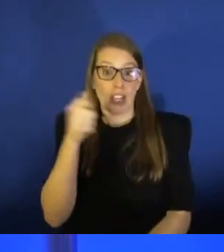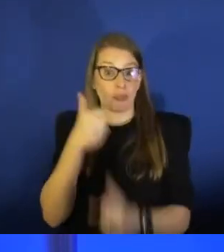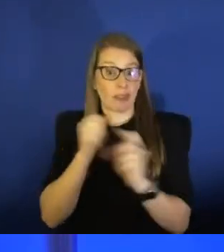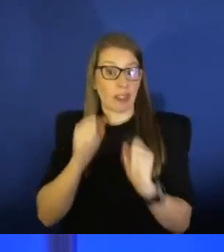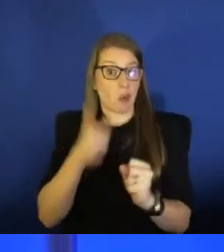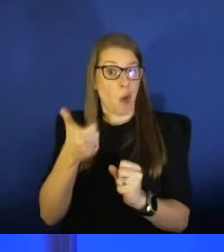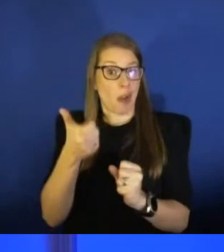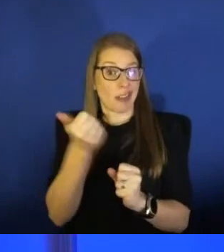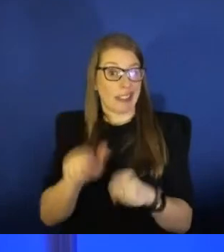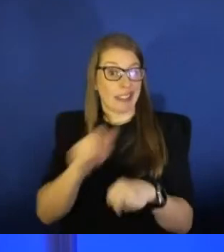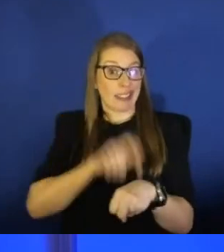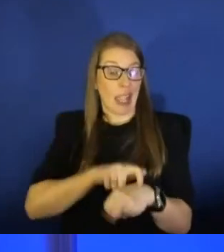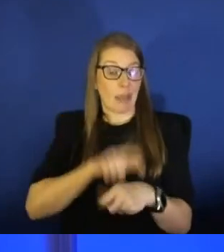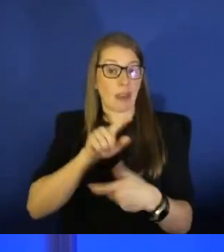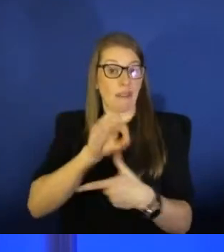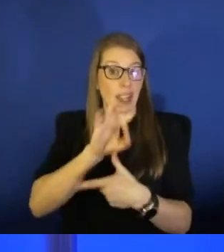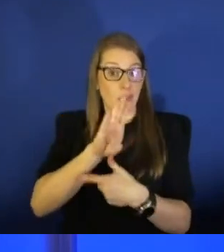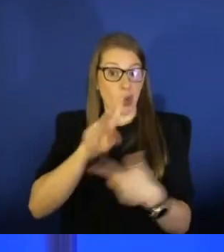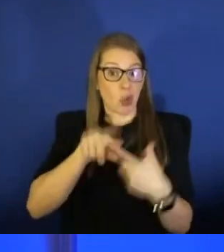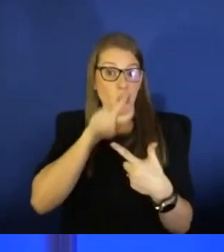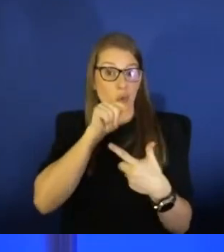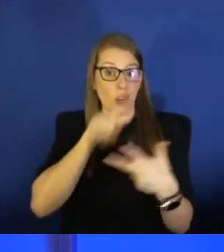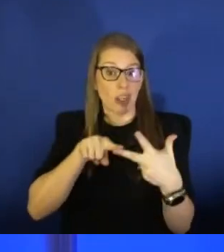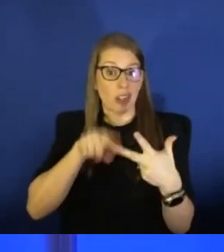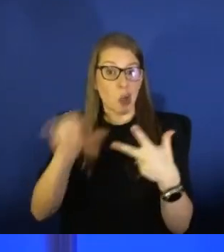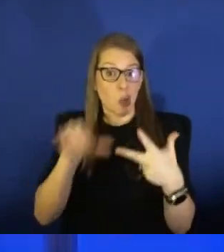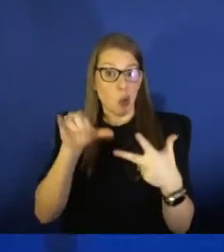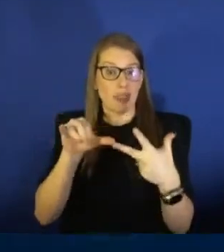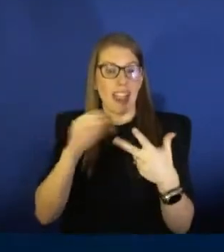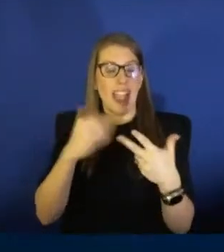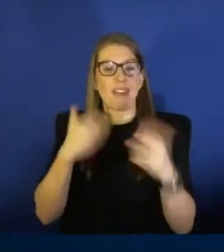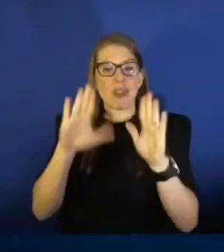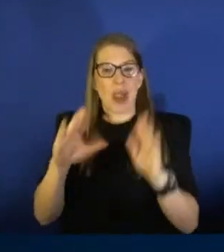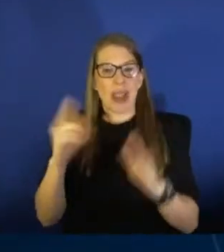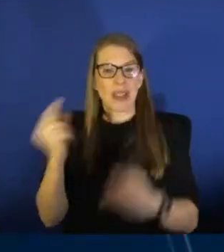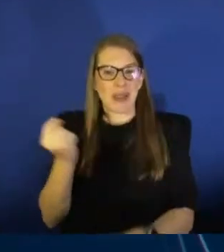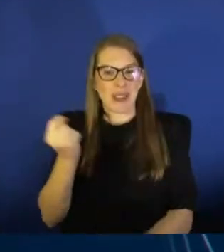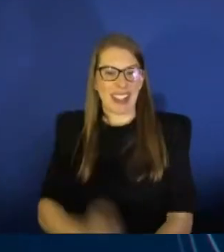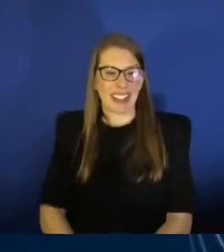logging onto Facebook, Twitter, and YouTube. Have a great Tuesday.